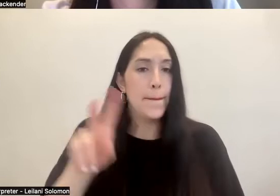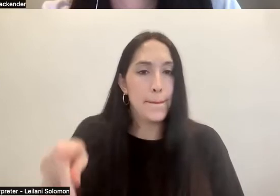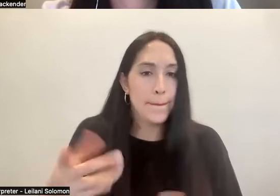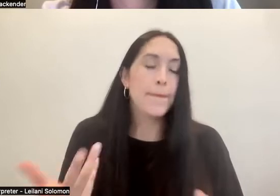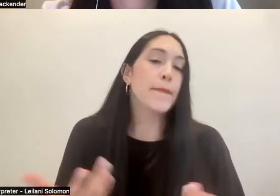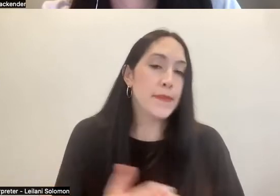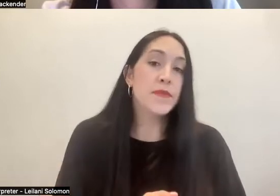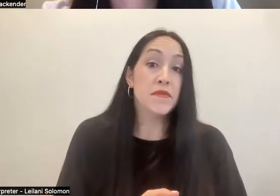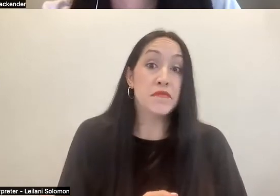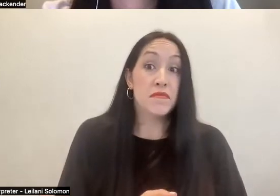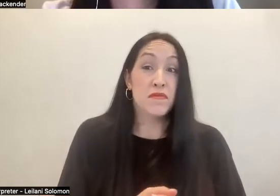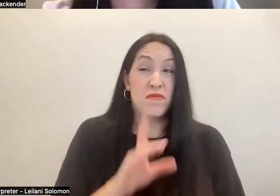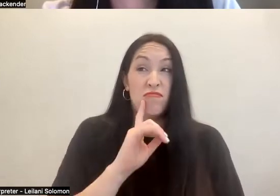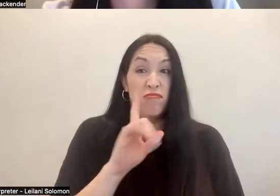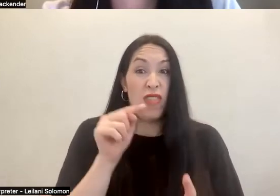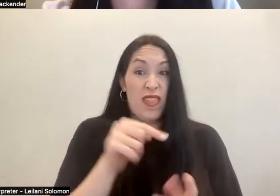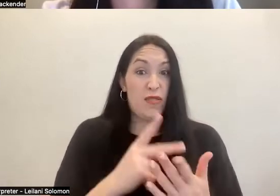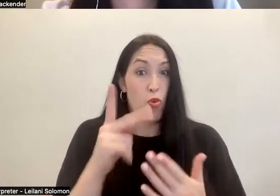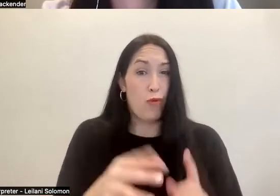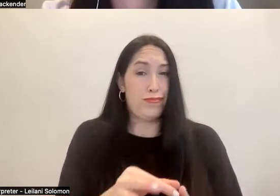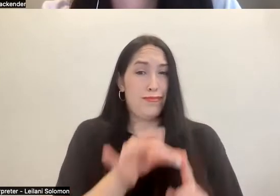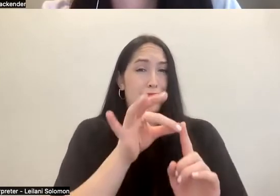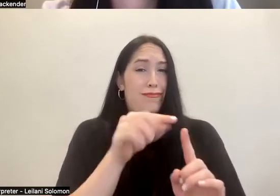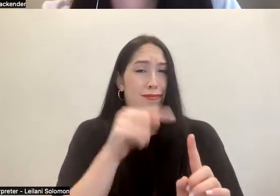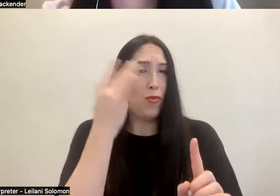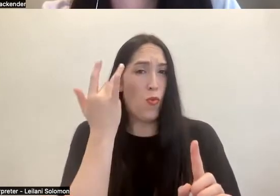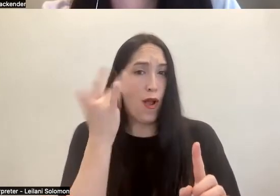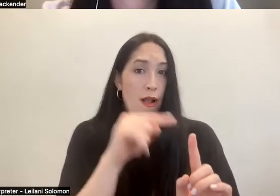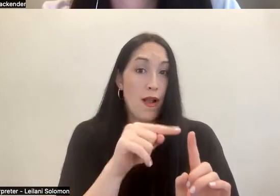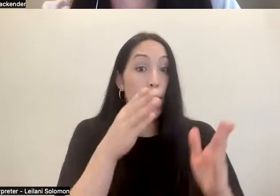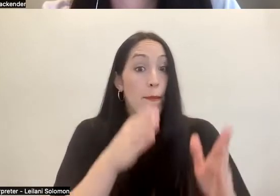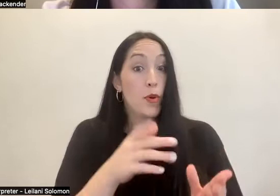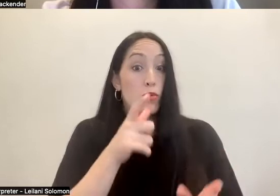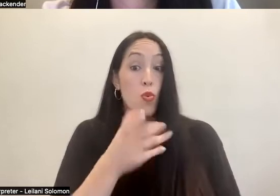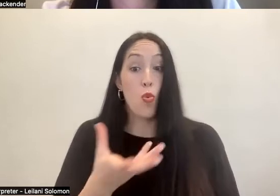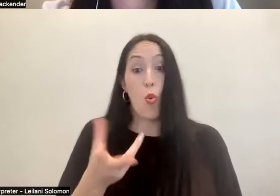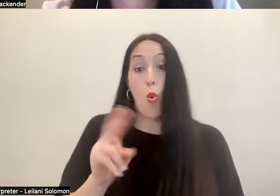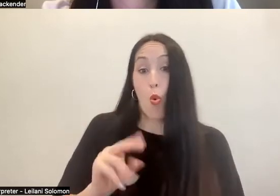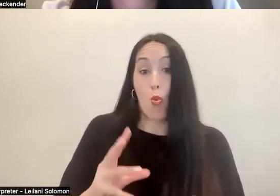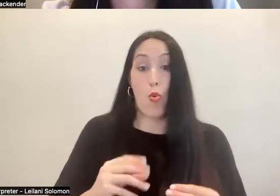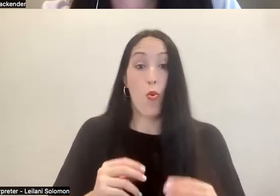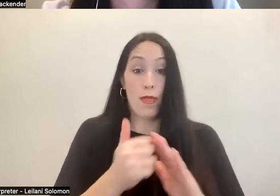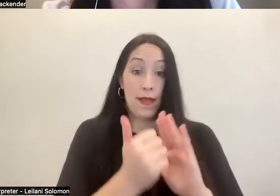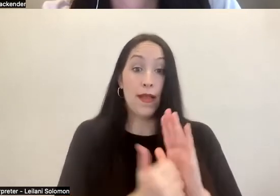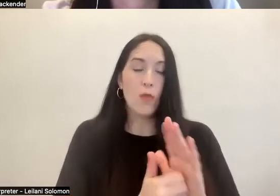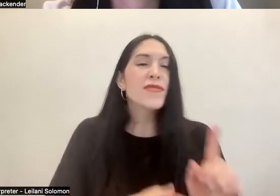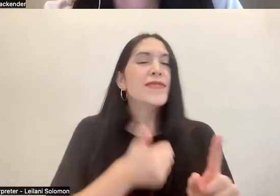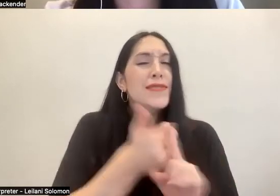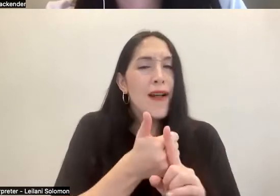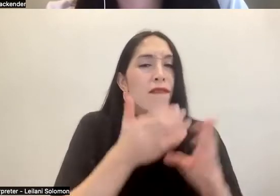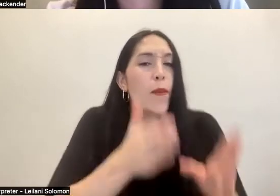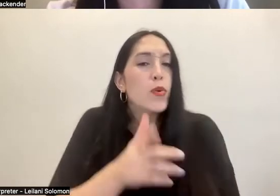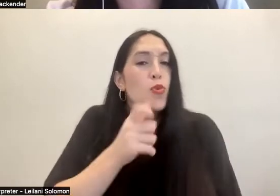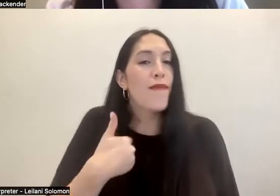your other financial products is that the person that owns the account is the individual with the disability. It's